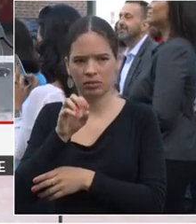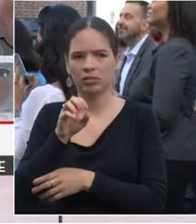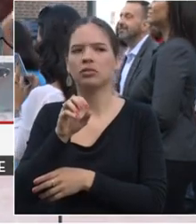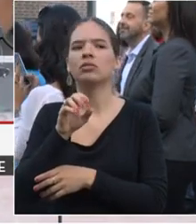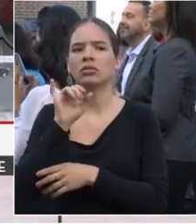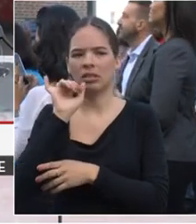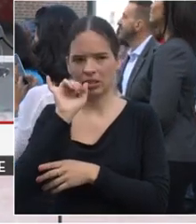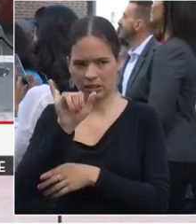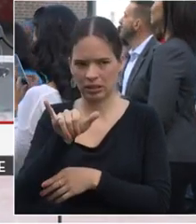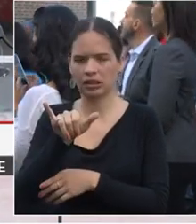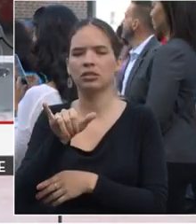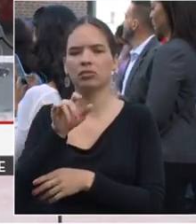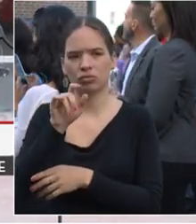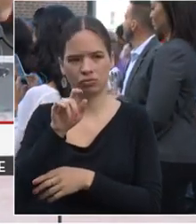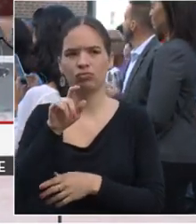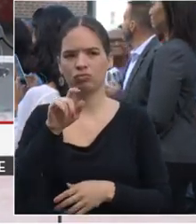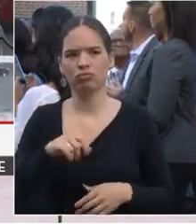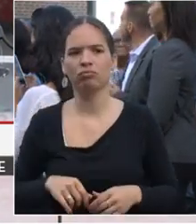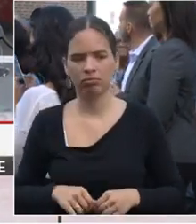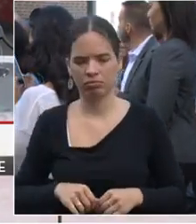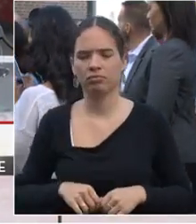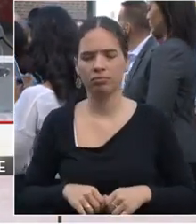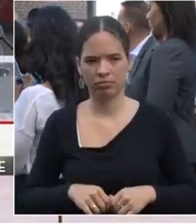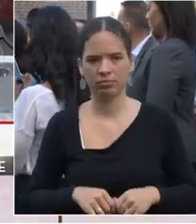7B04 behind me, David Rutland.